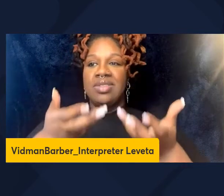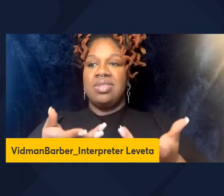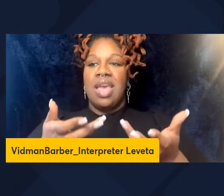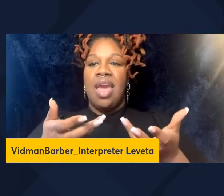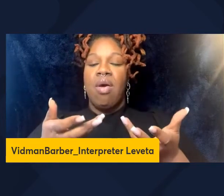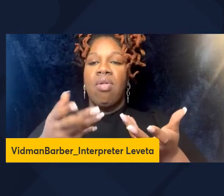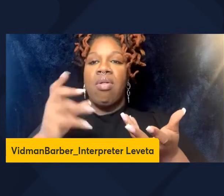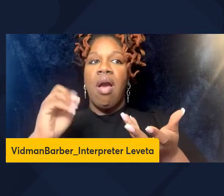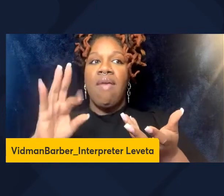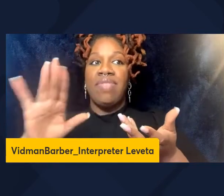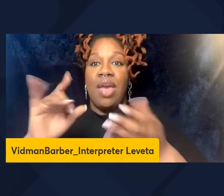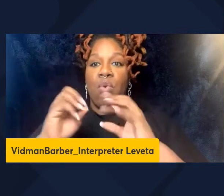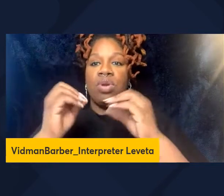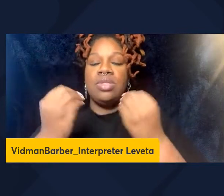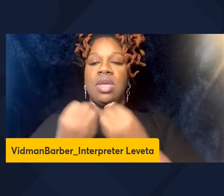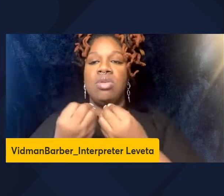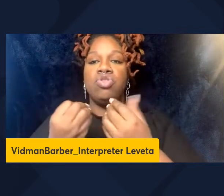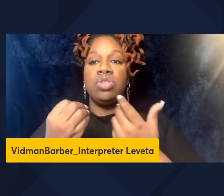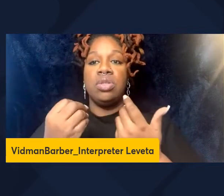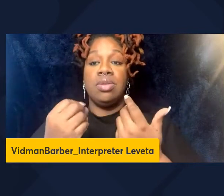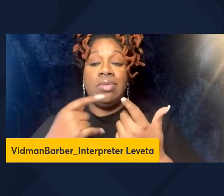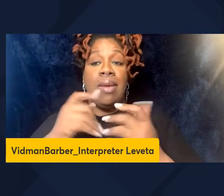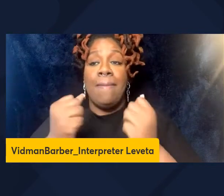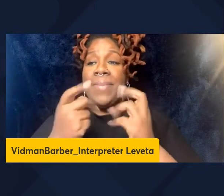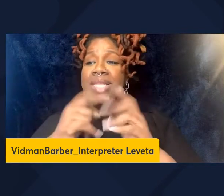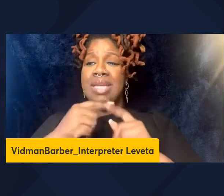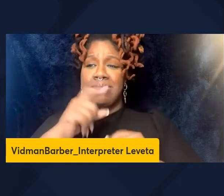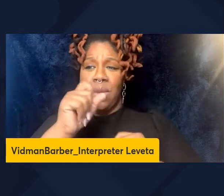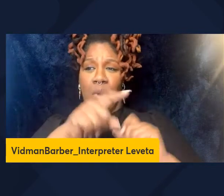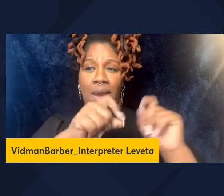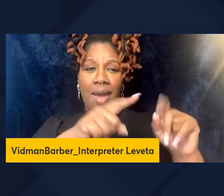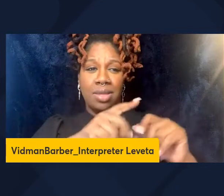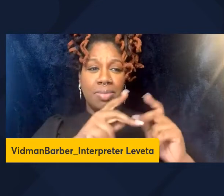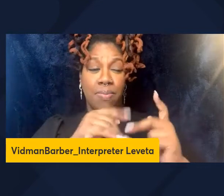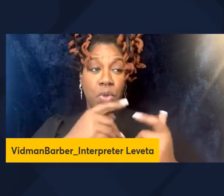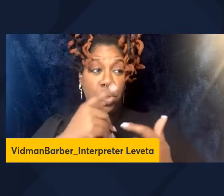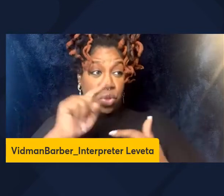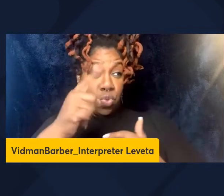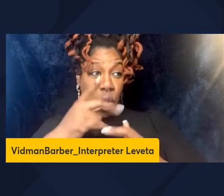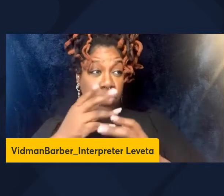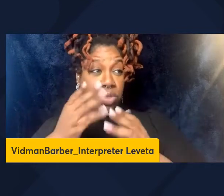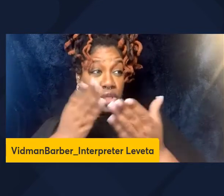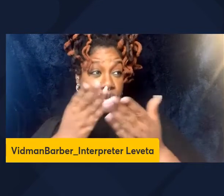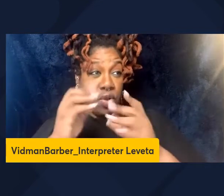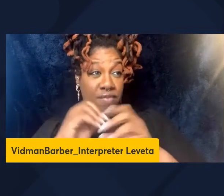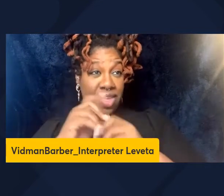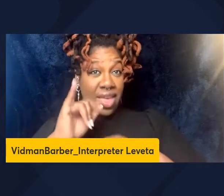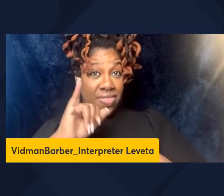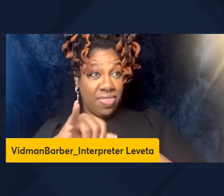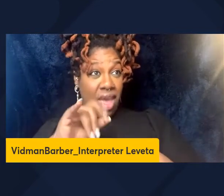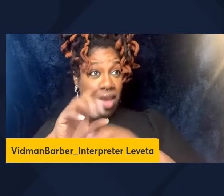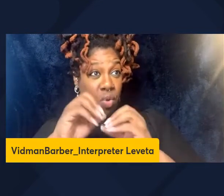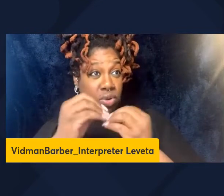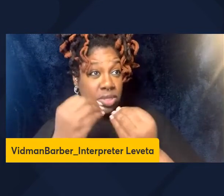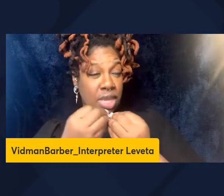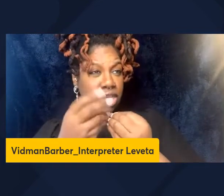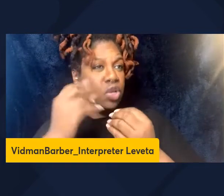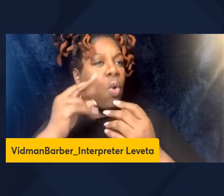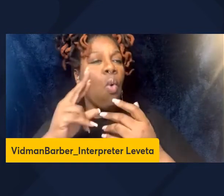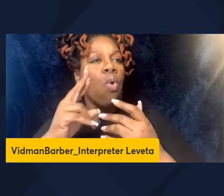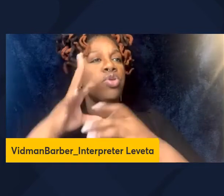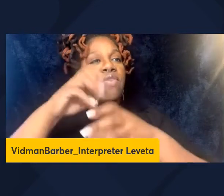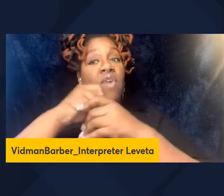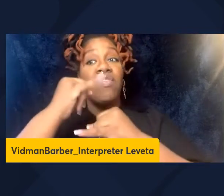what I ask people is, are you only serving at your institution? Or are you serving on national and international